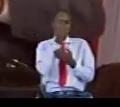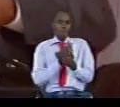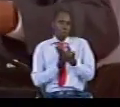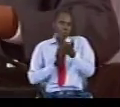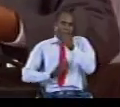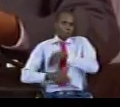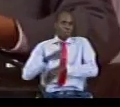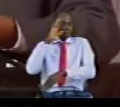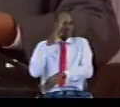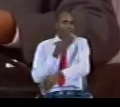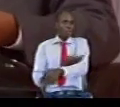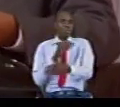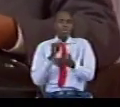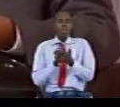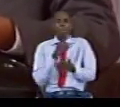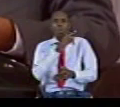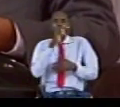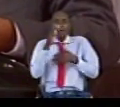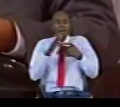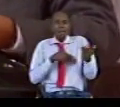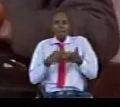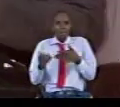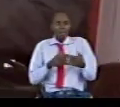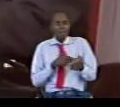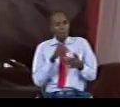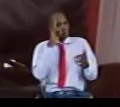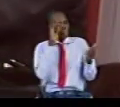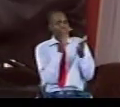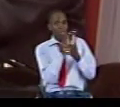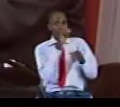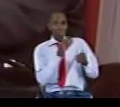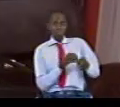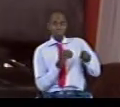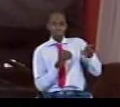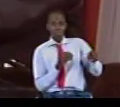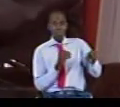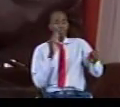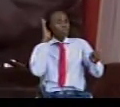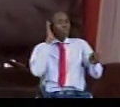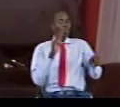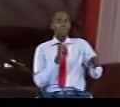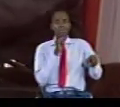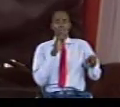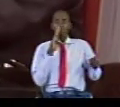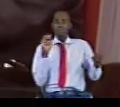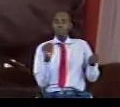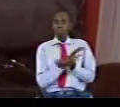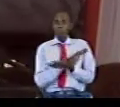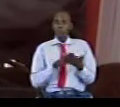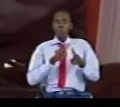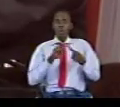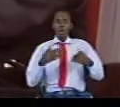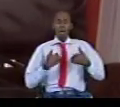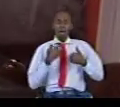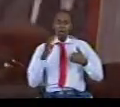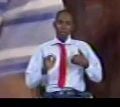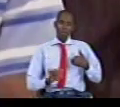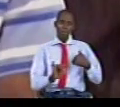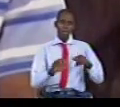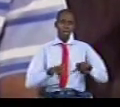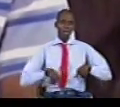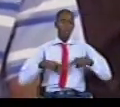whosoever believeth in him should not perish but have everlasting life. I pray you